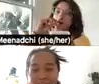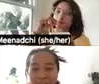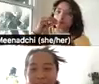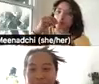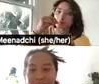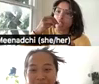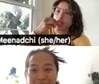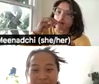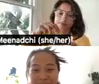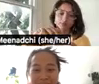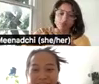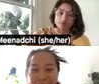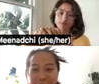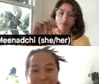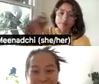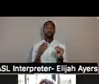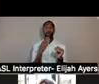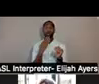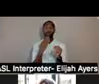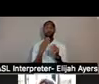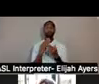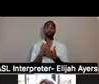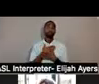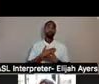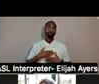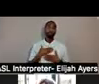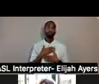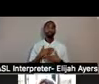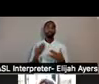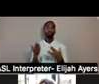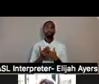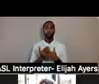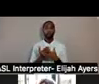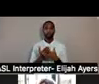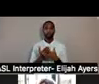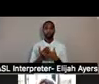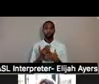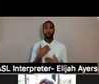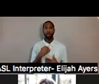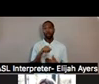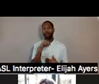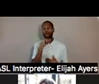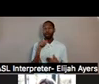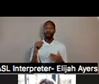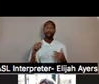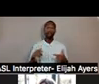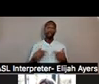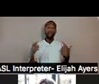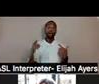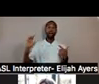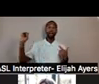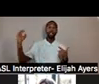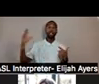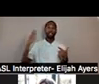I hope you had a really good, nourishing break. I'm loving how alive and funny and engaged